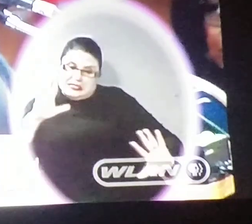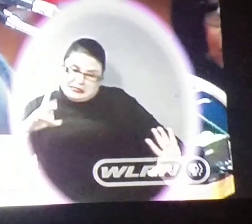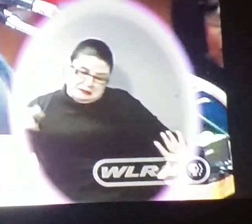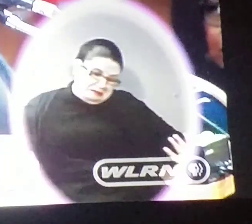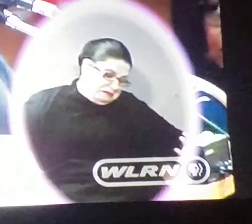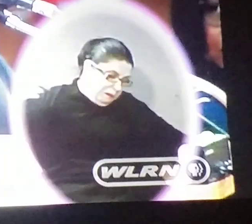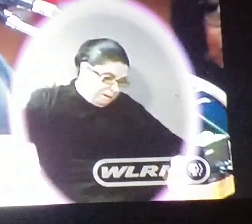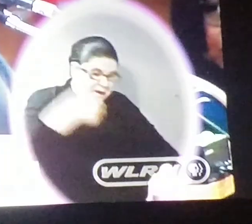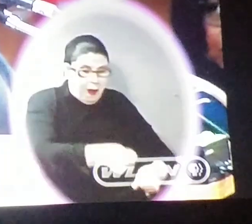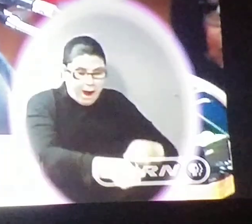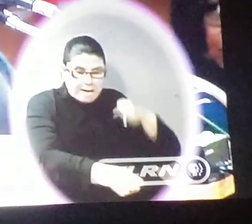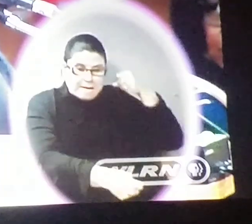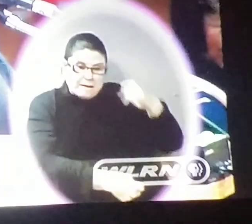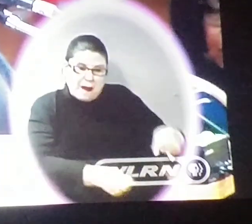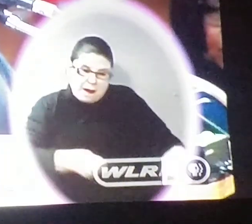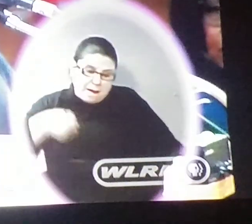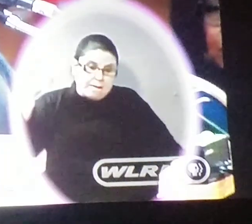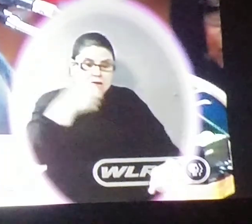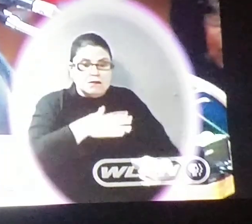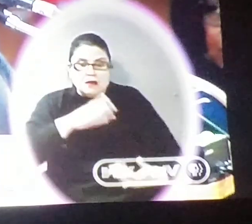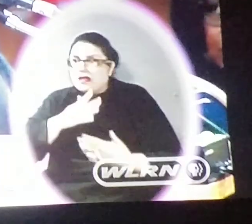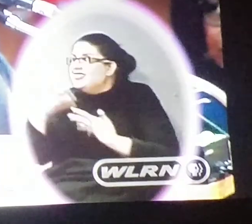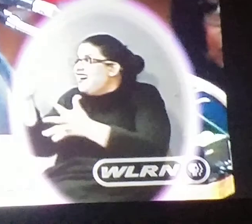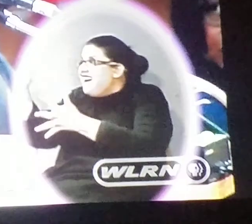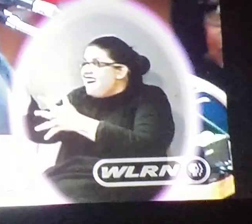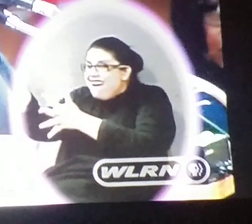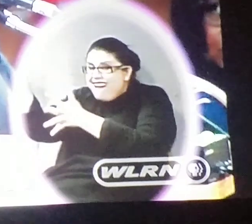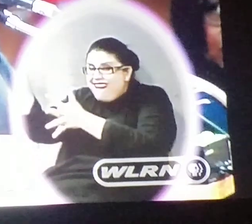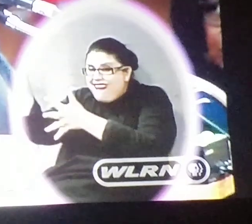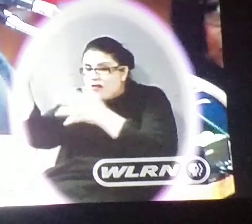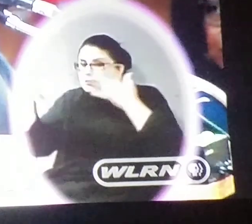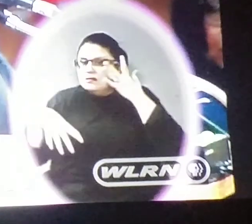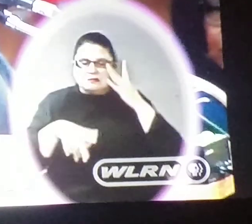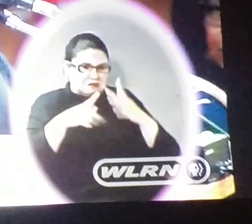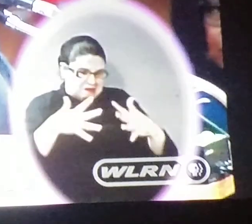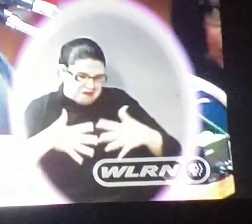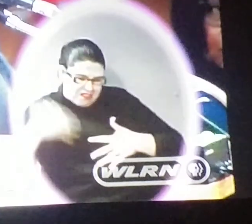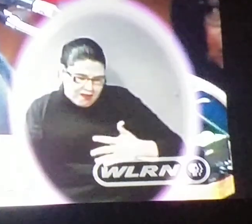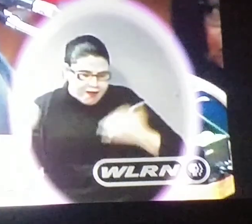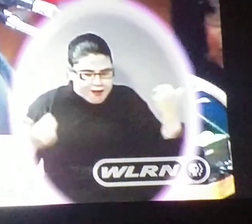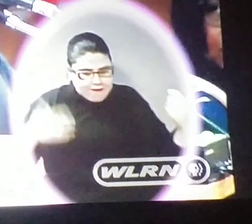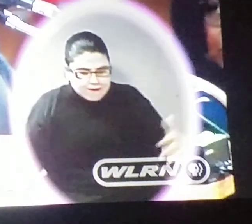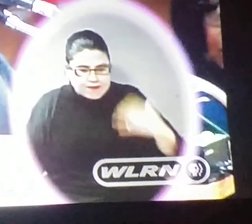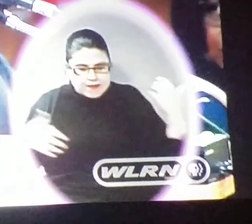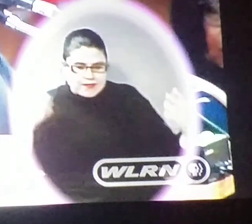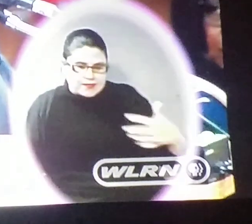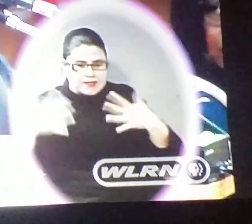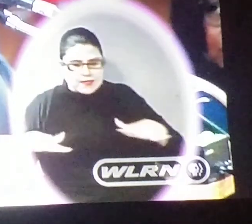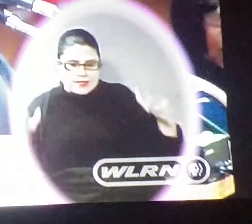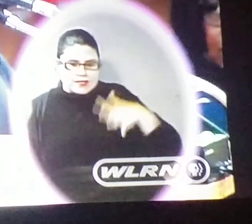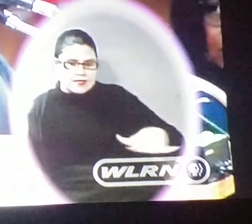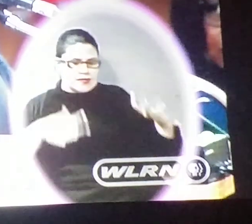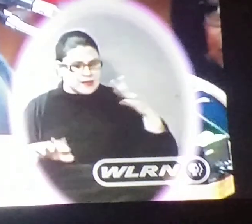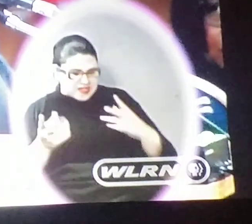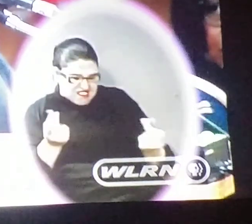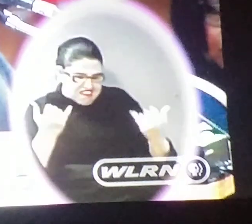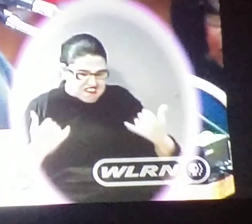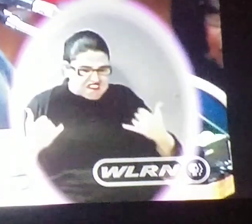him to stop. He then demanded that my daughter remove her clothing with the obvious intent of raping